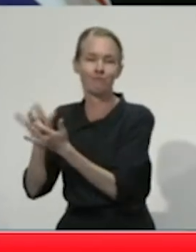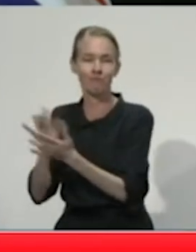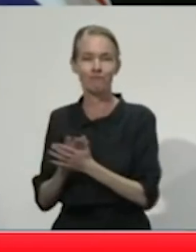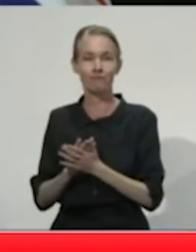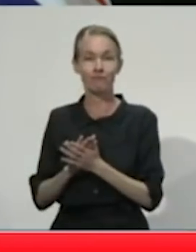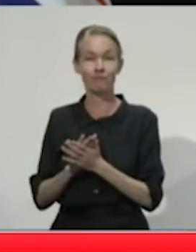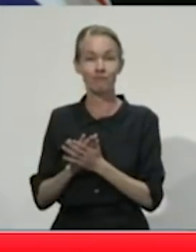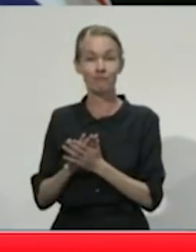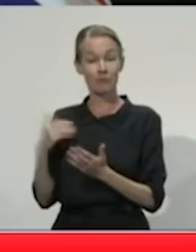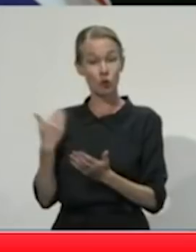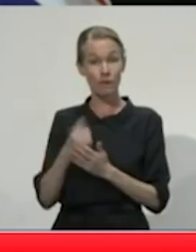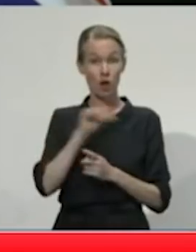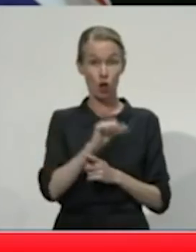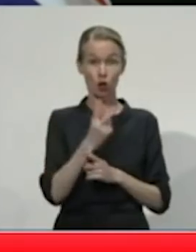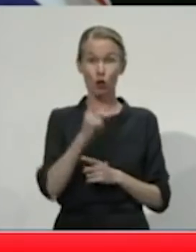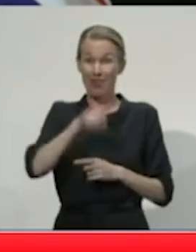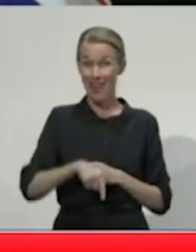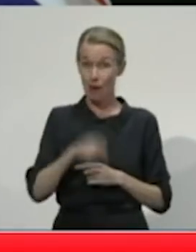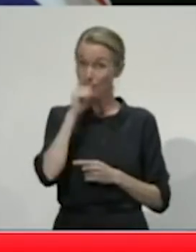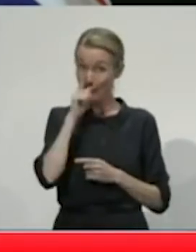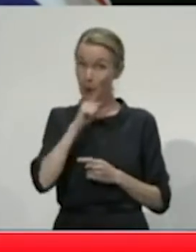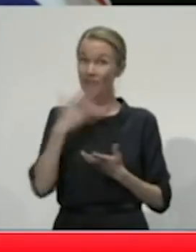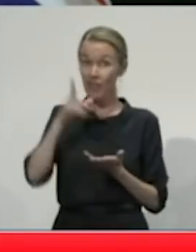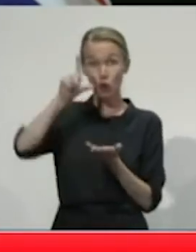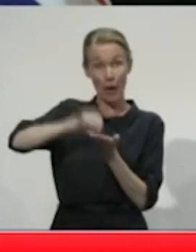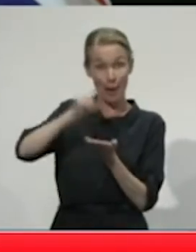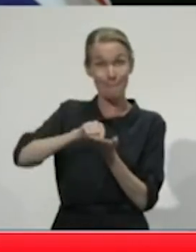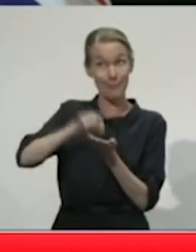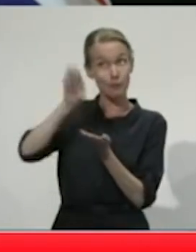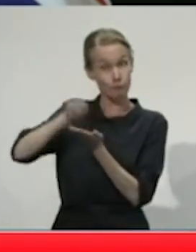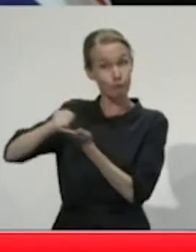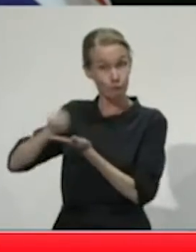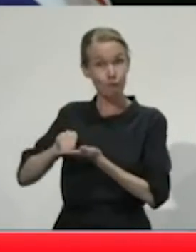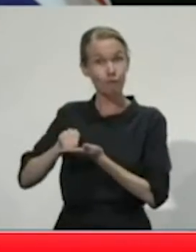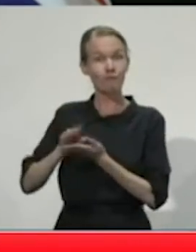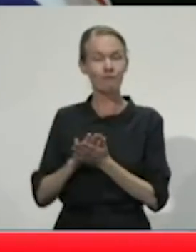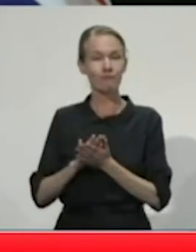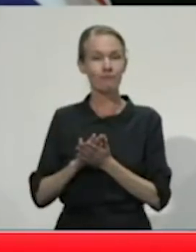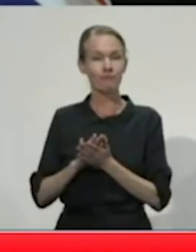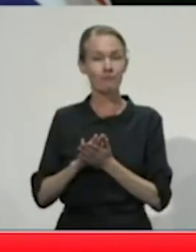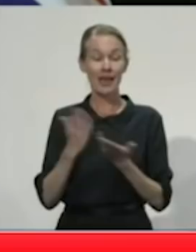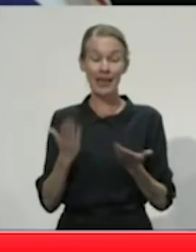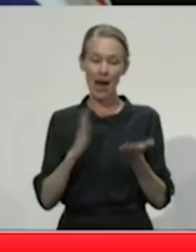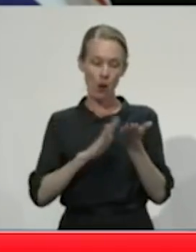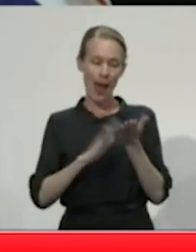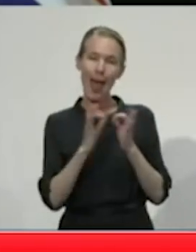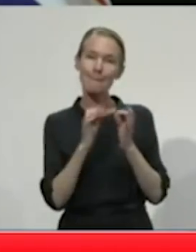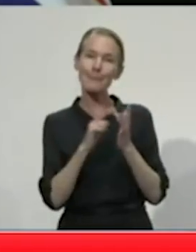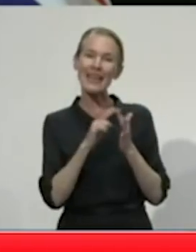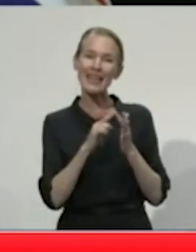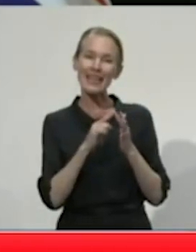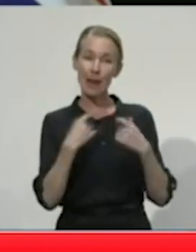people have already registered on the app. The Ministry of Business, Innovation and Employment is in the process of contacting